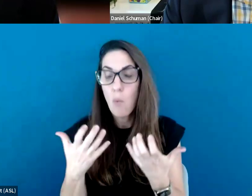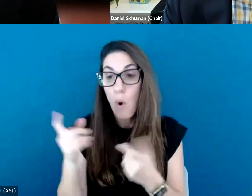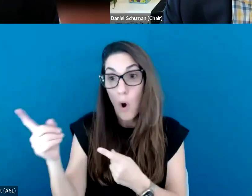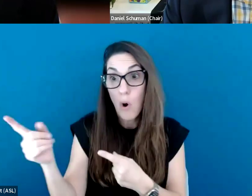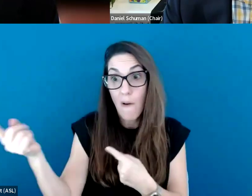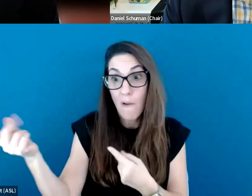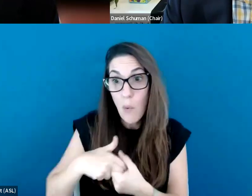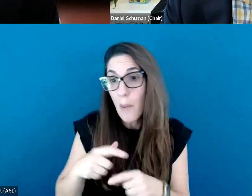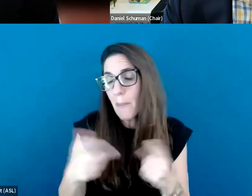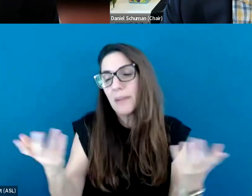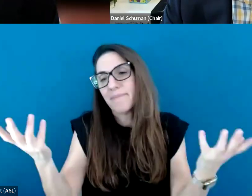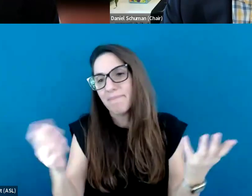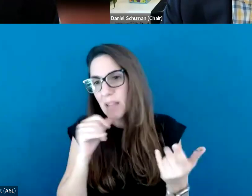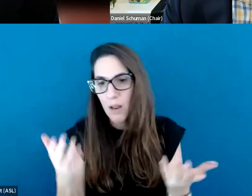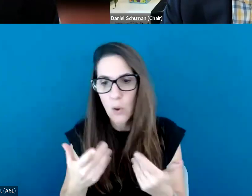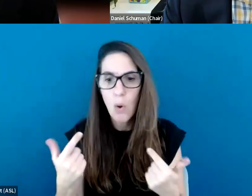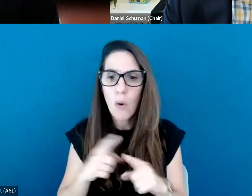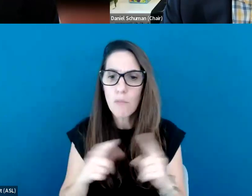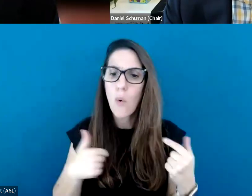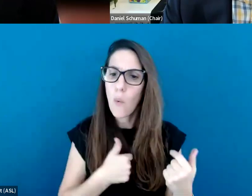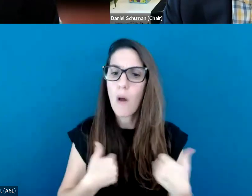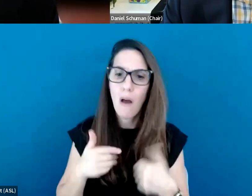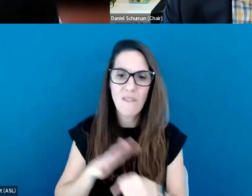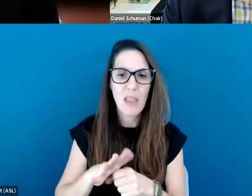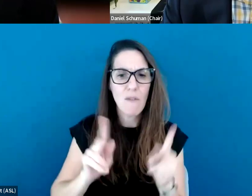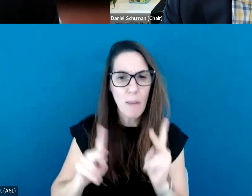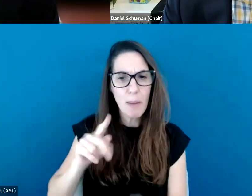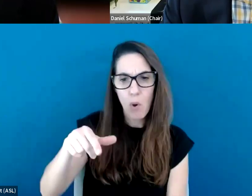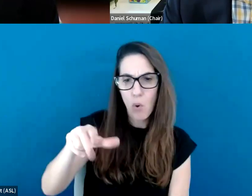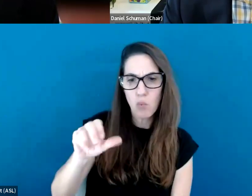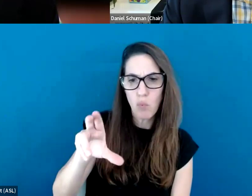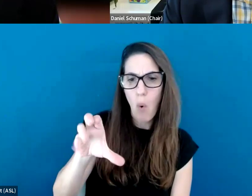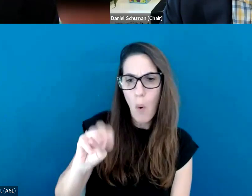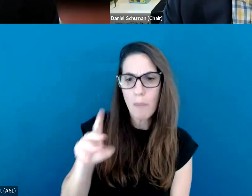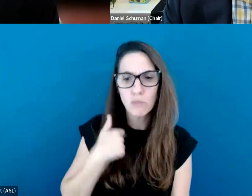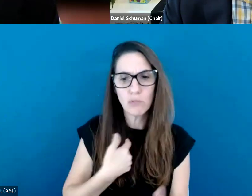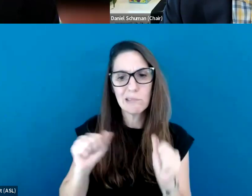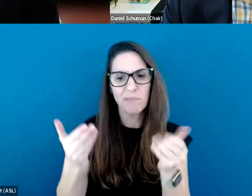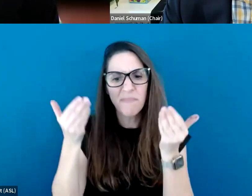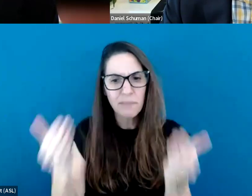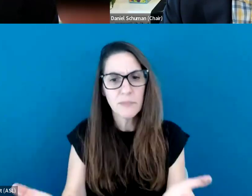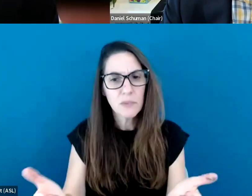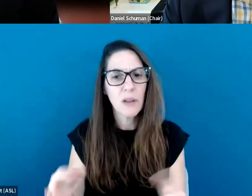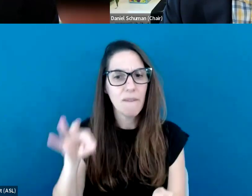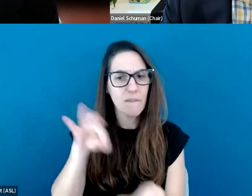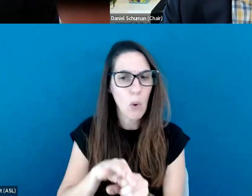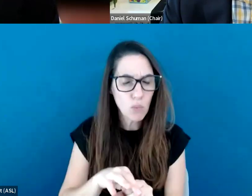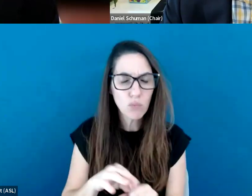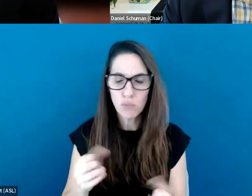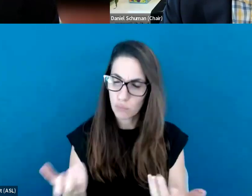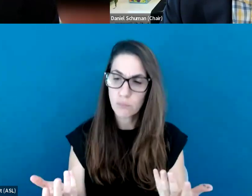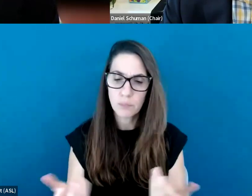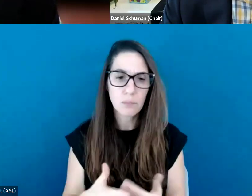I think we've got more than a quorum to vote regardless, and I don't think this is contentious. But let's go ahead and have a vote.